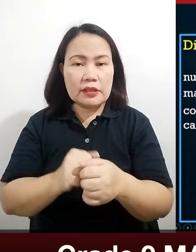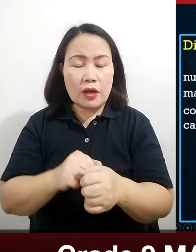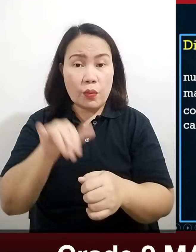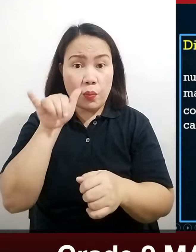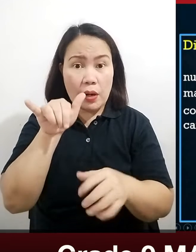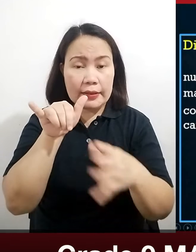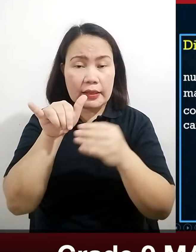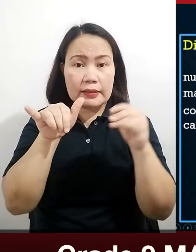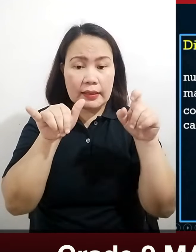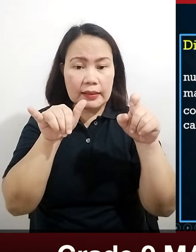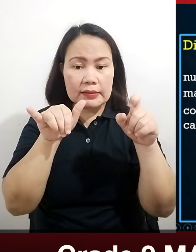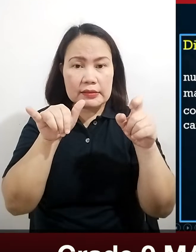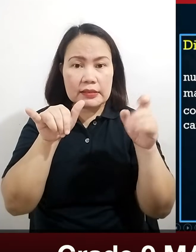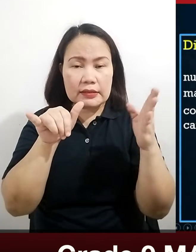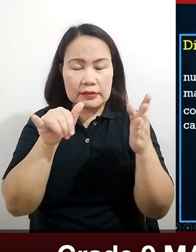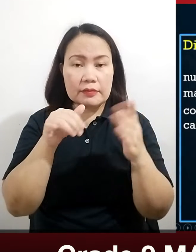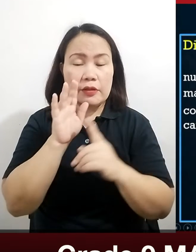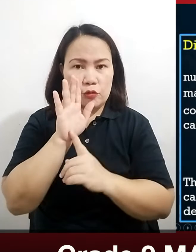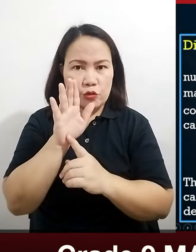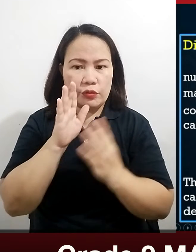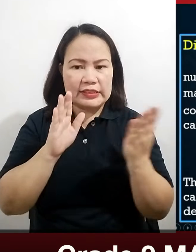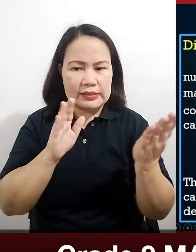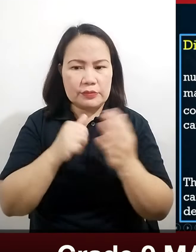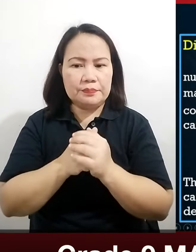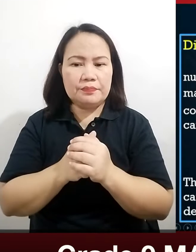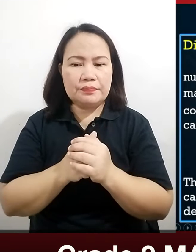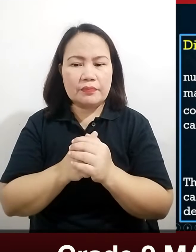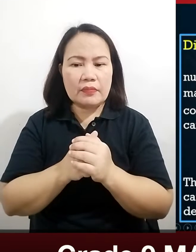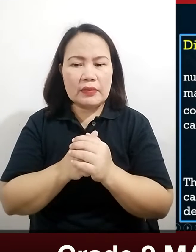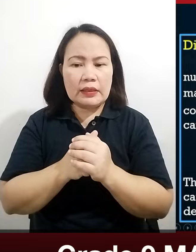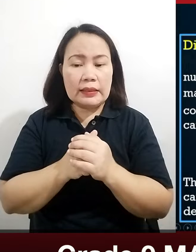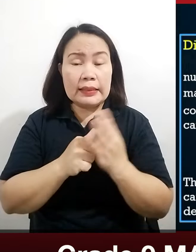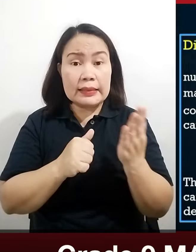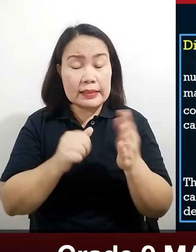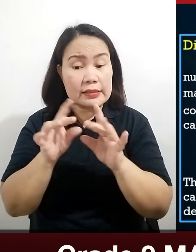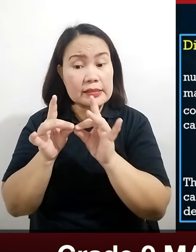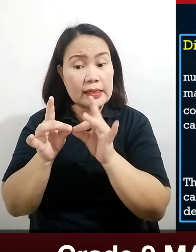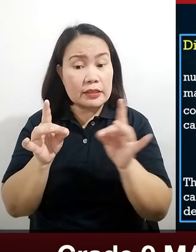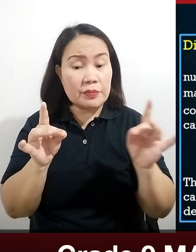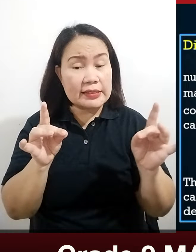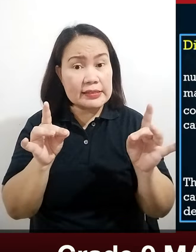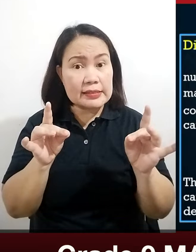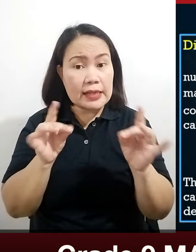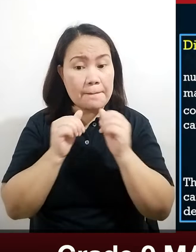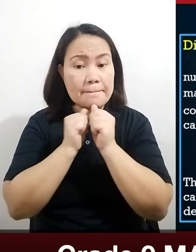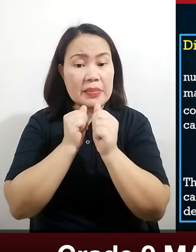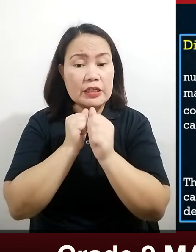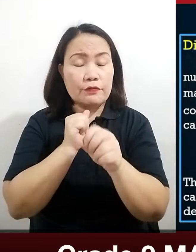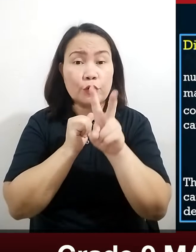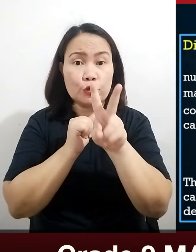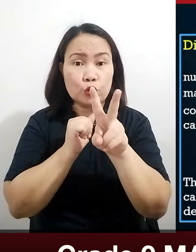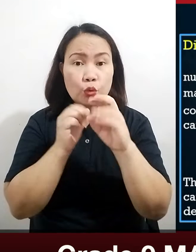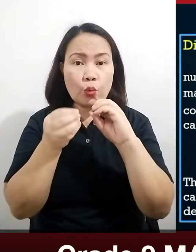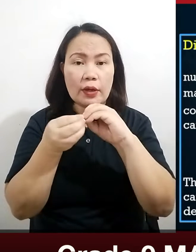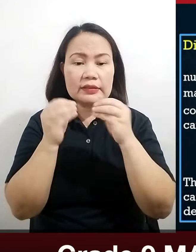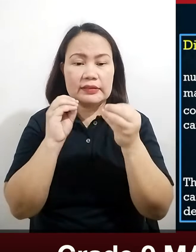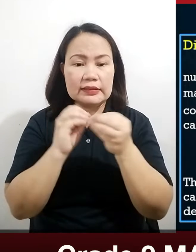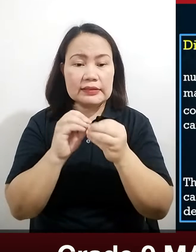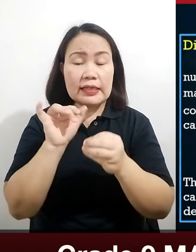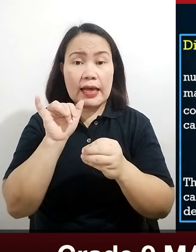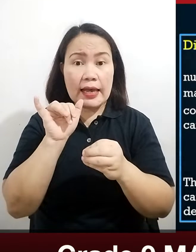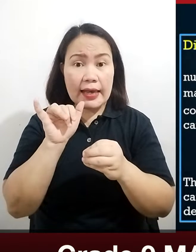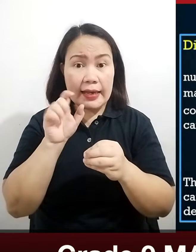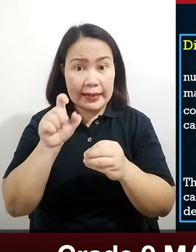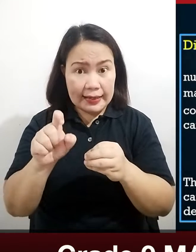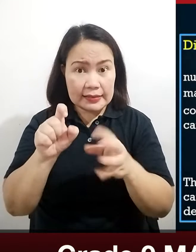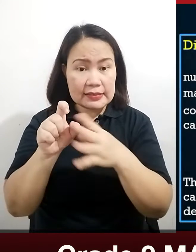x. So, ganito dapat siya natin translate. And also, this statement mean that for two quantities, x and y,